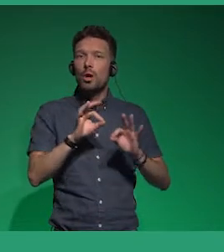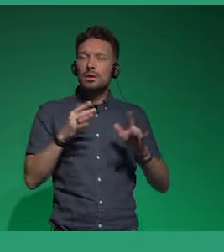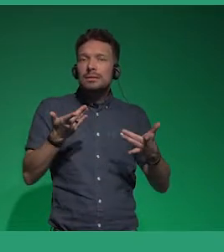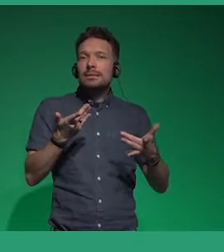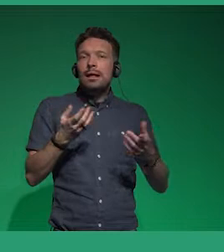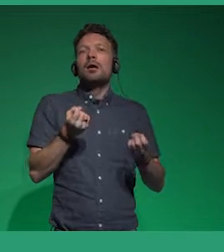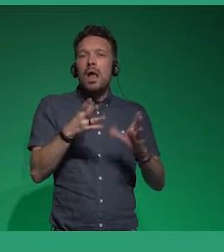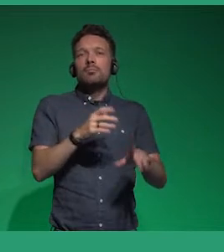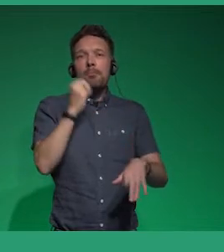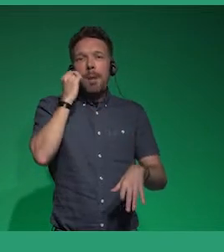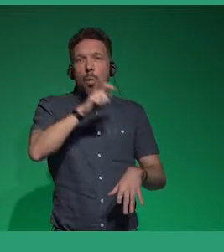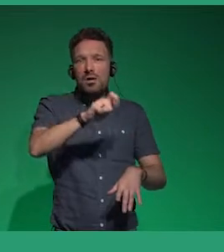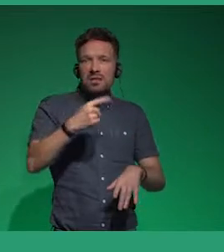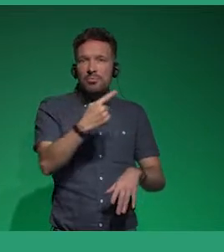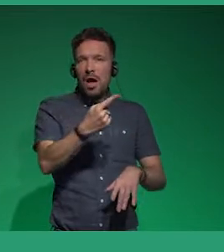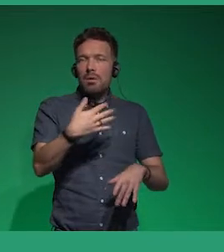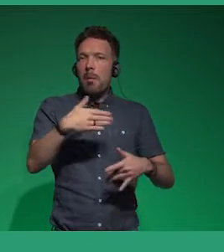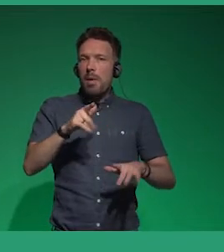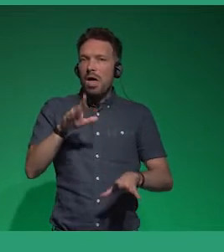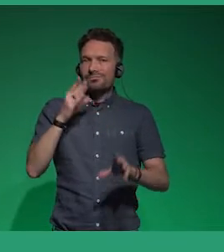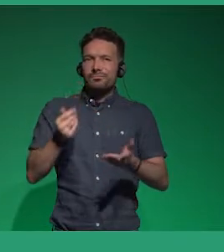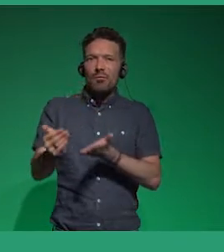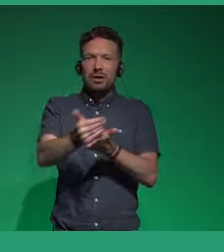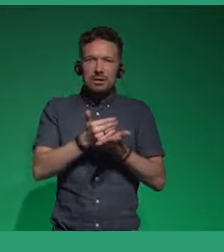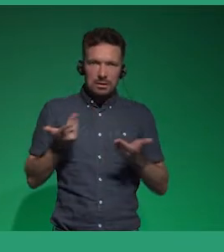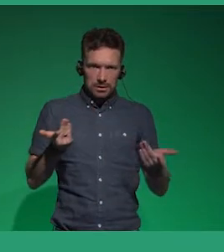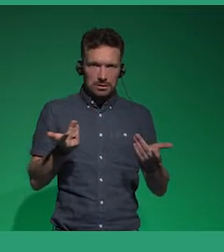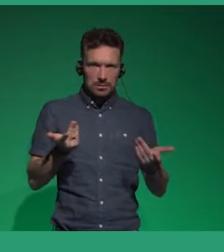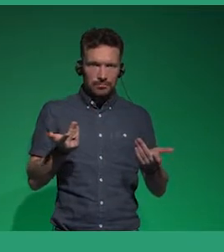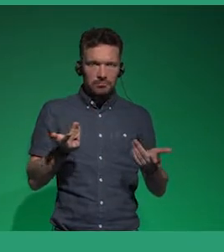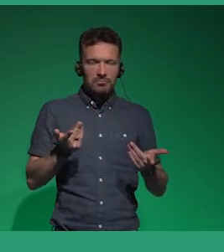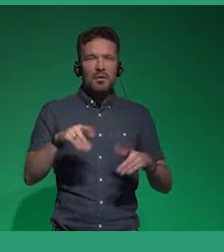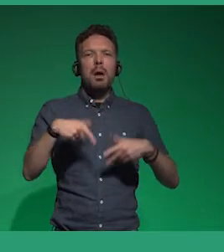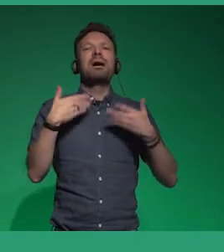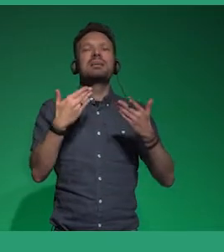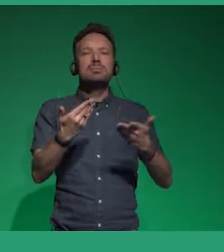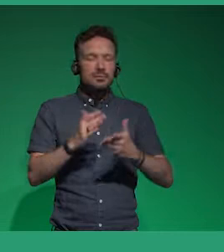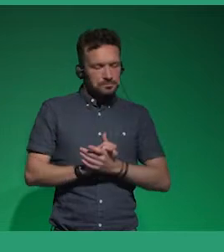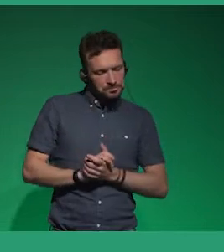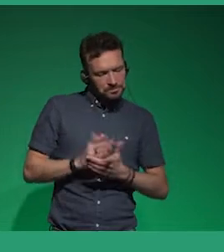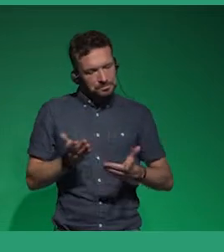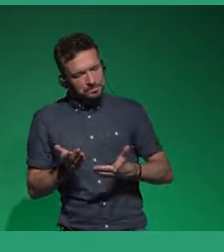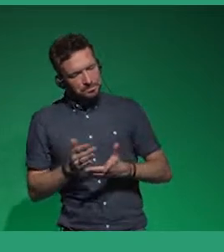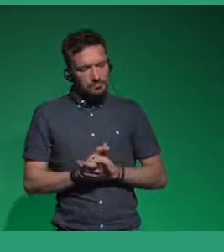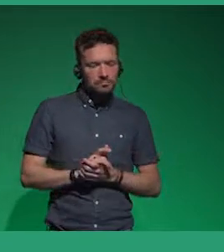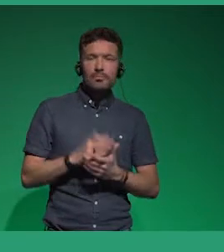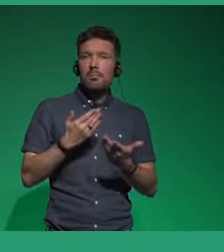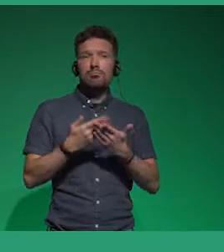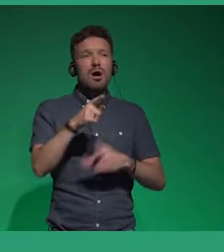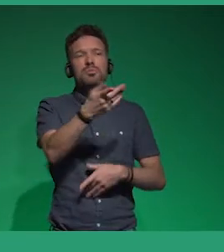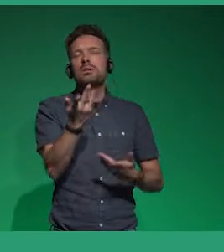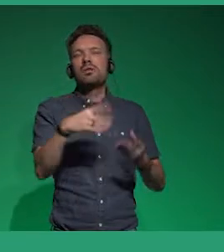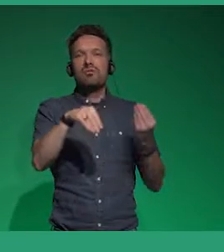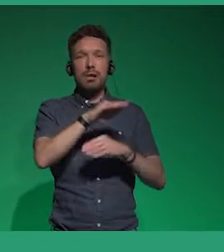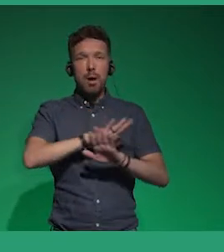to non-farm households, as we can see here. So also among the non-farm households in the oil palm villages,